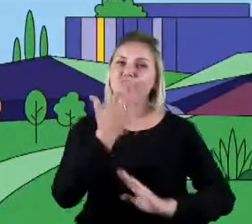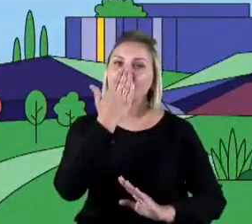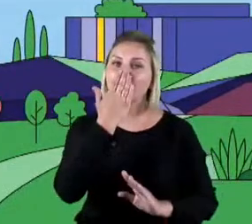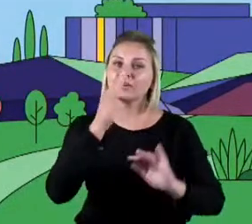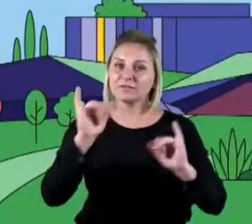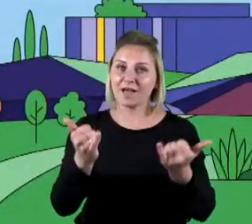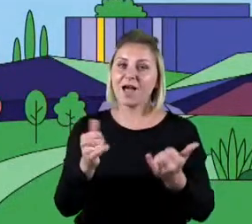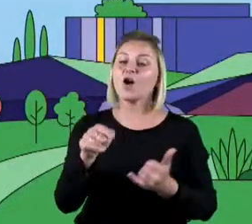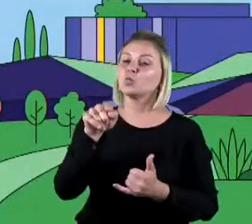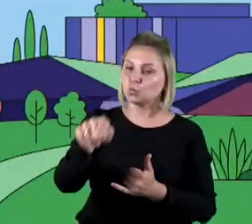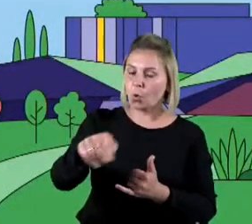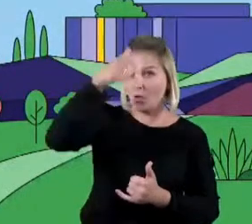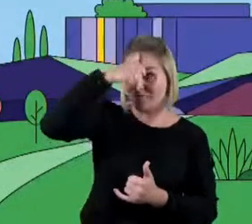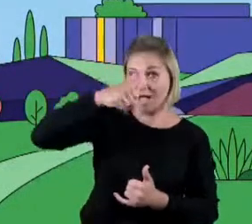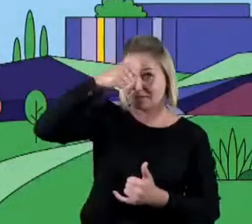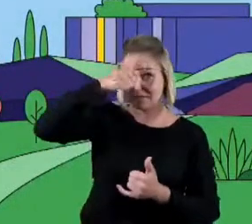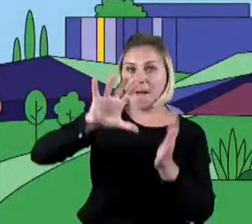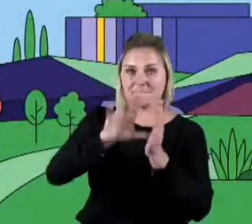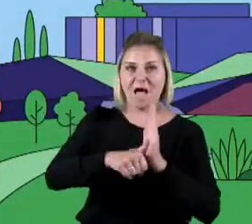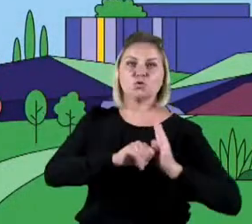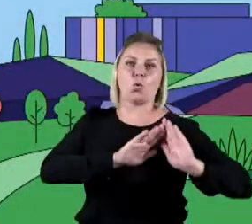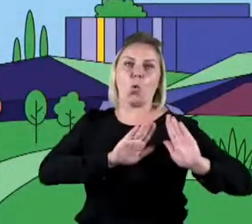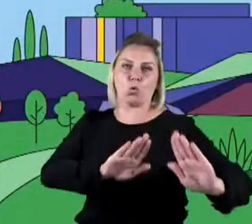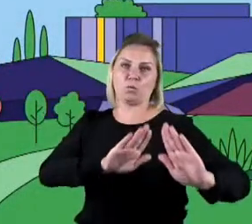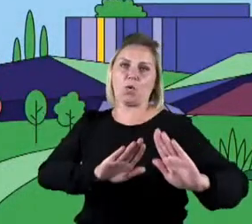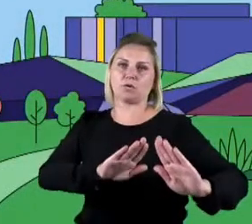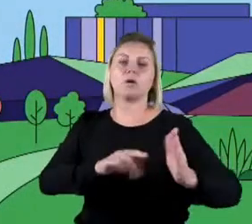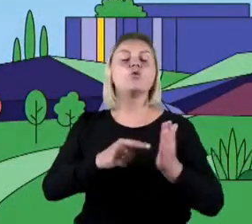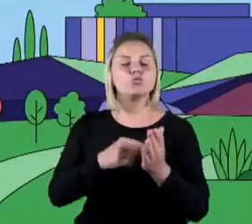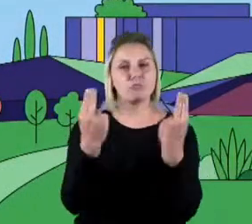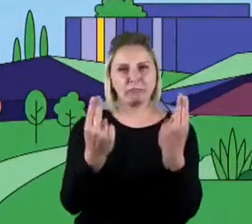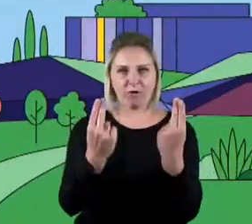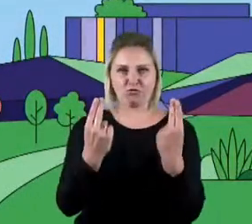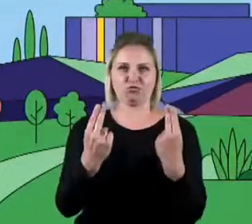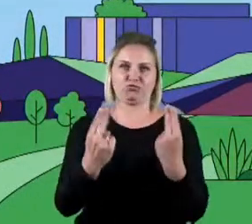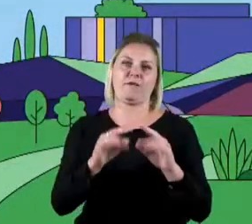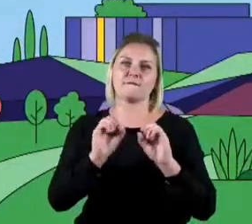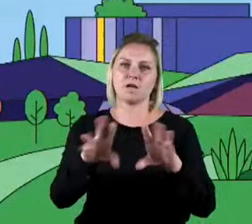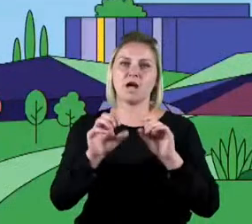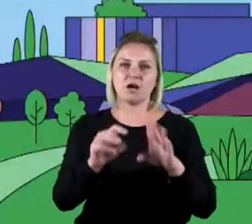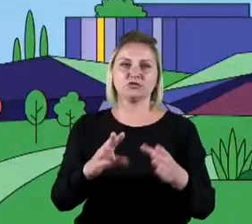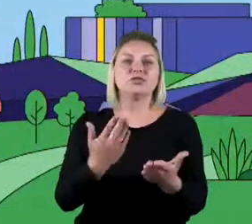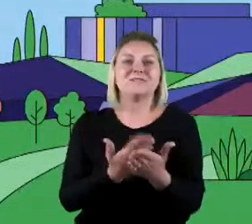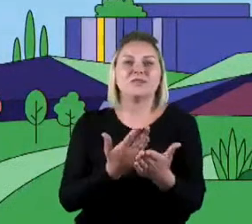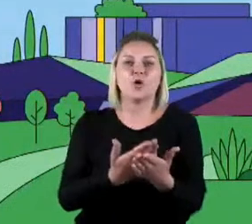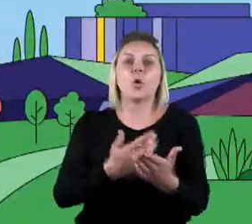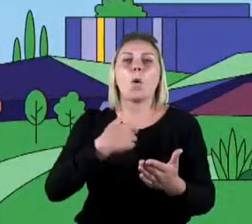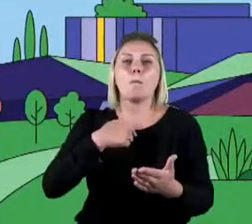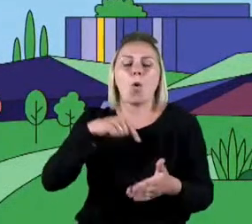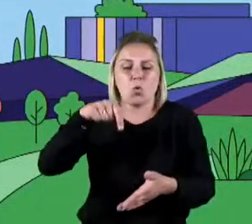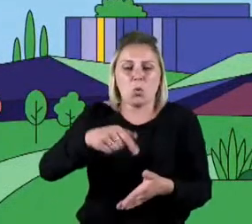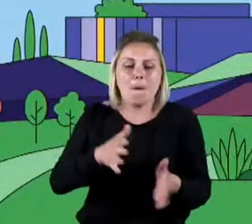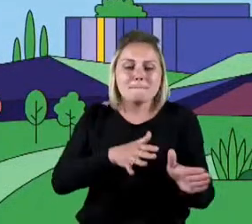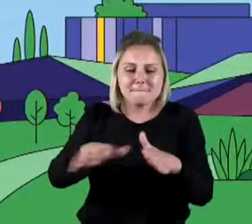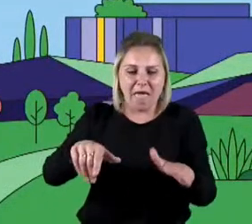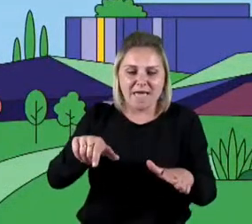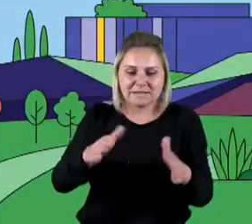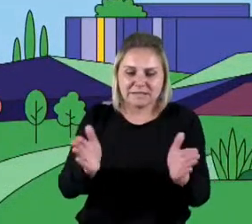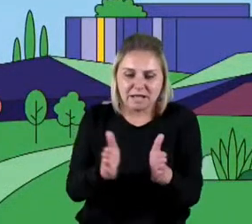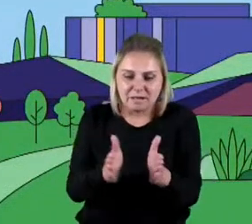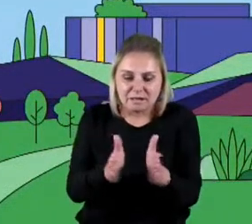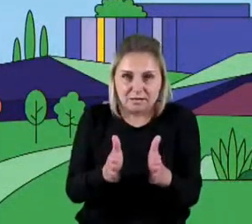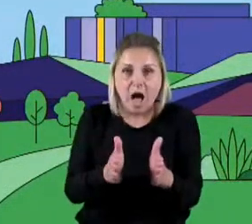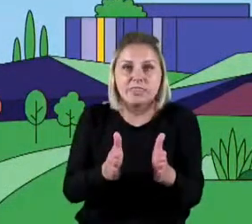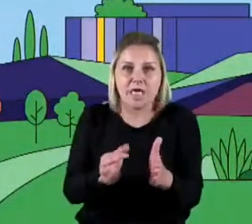us to be deemed as a resilient city. It's very important to talk about this. We're